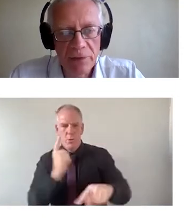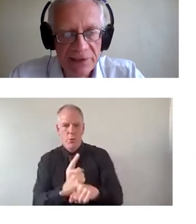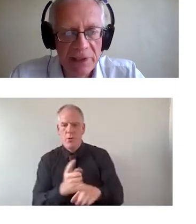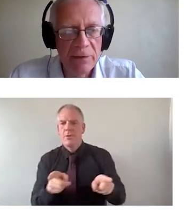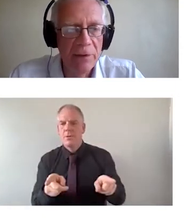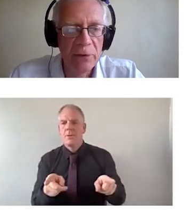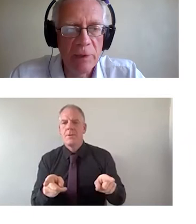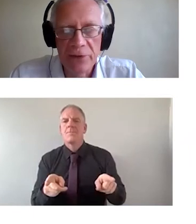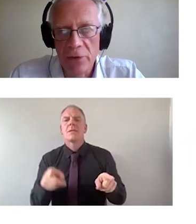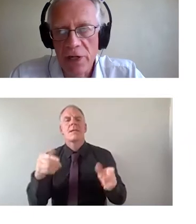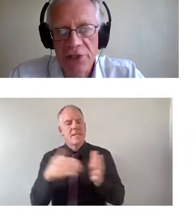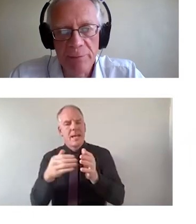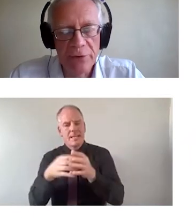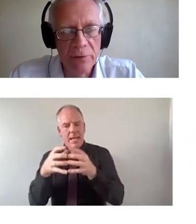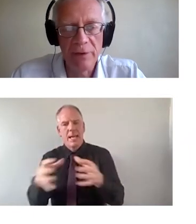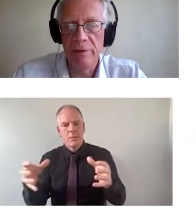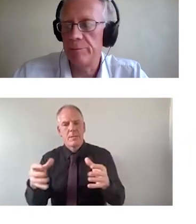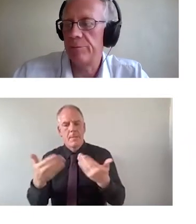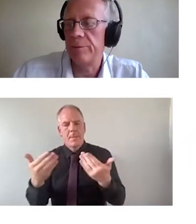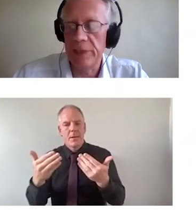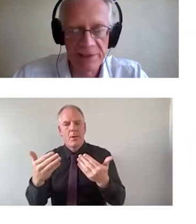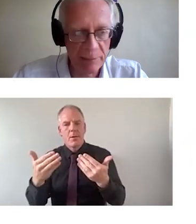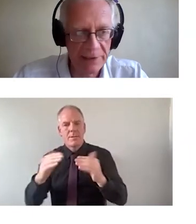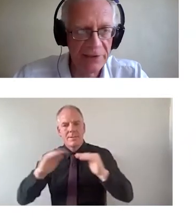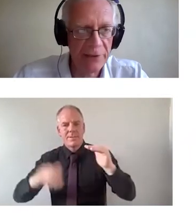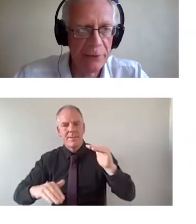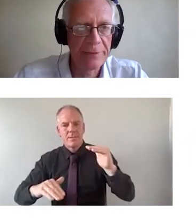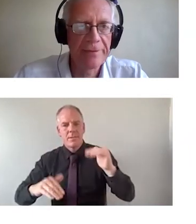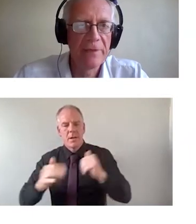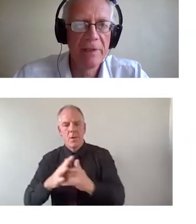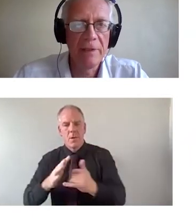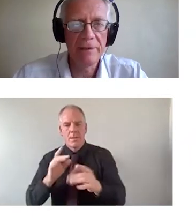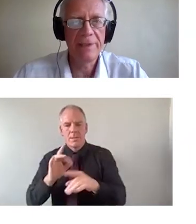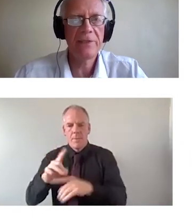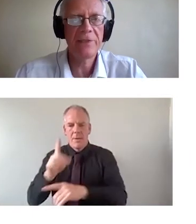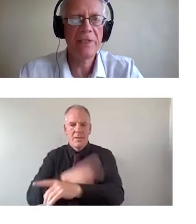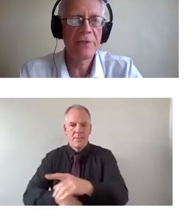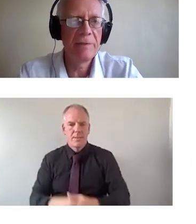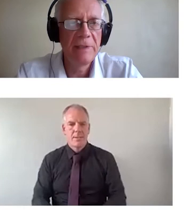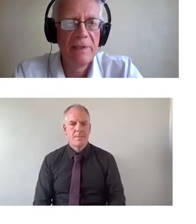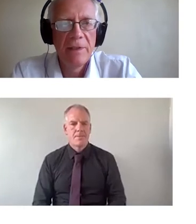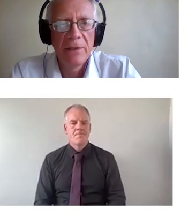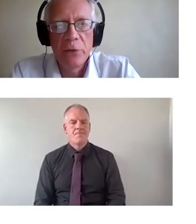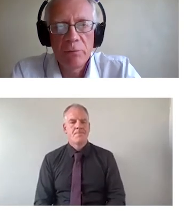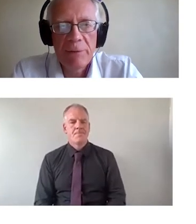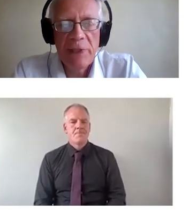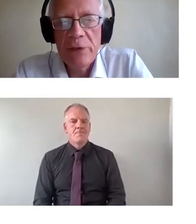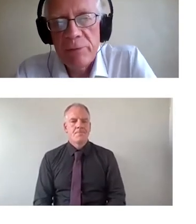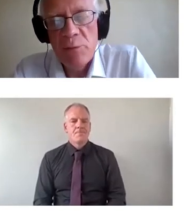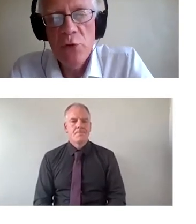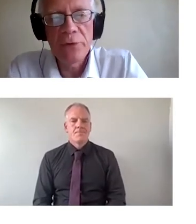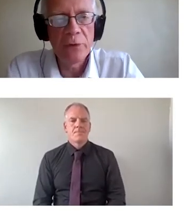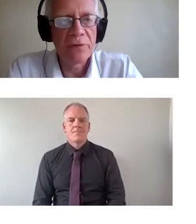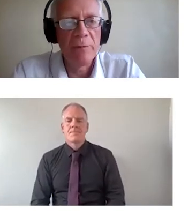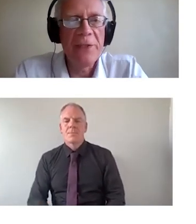increase, you know, there's still quite a large gap, you know, by disability status. Next, Eilish. So when we looked,